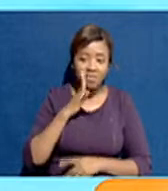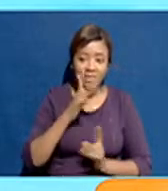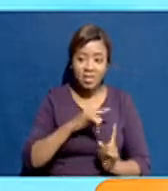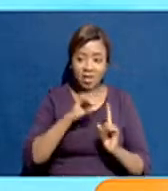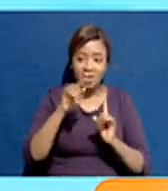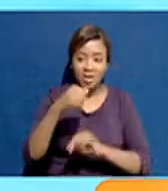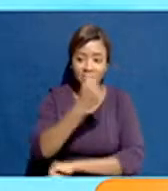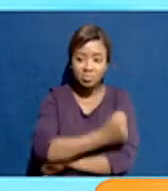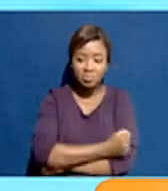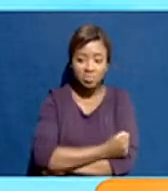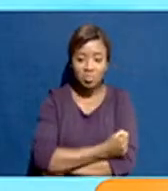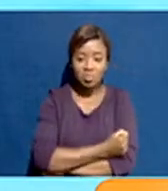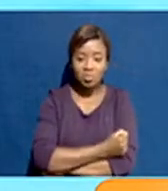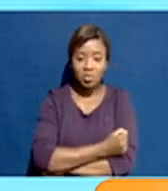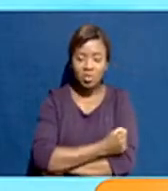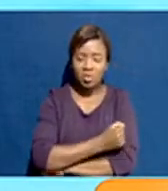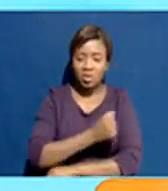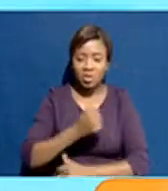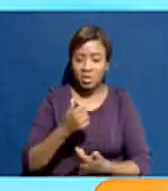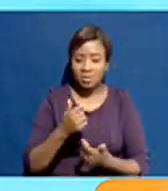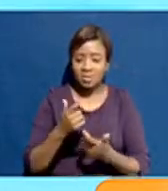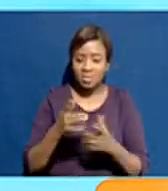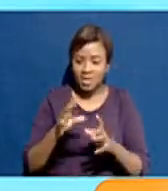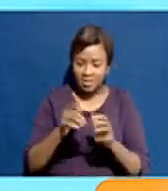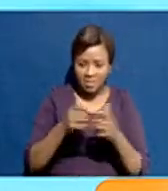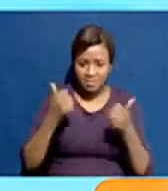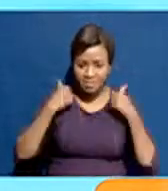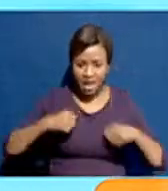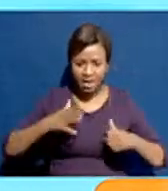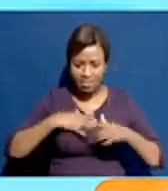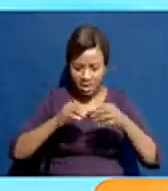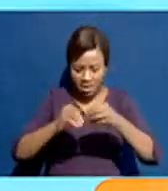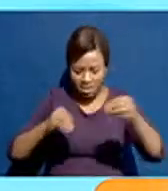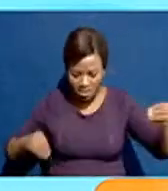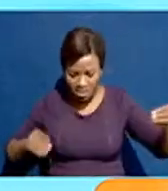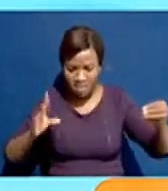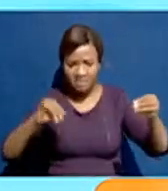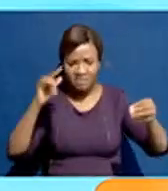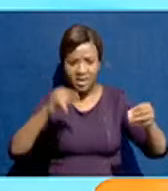for example, they find condoms, one thing it will come to them,